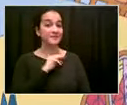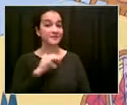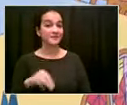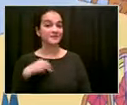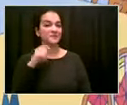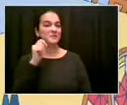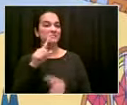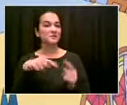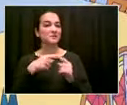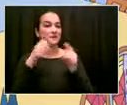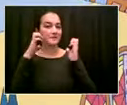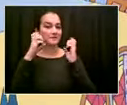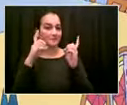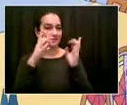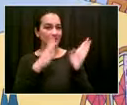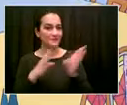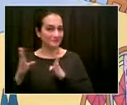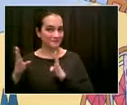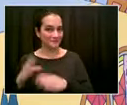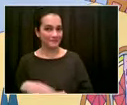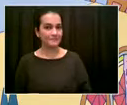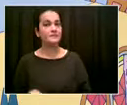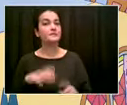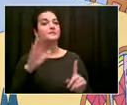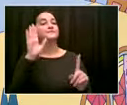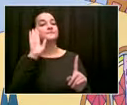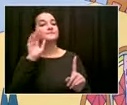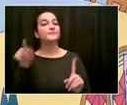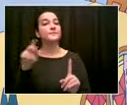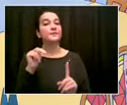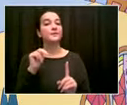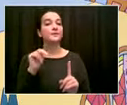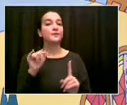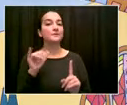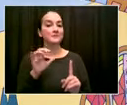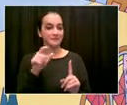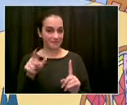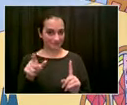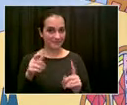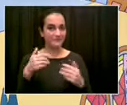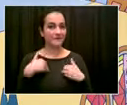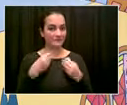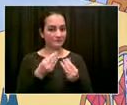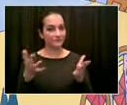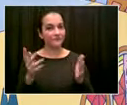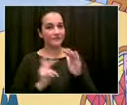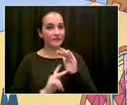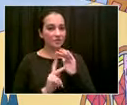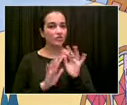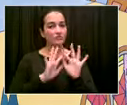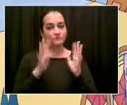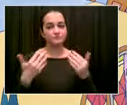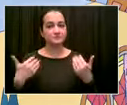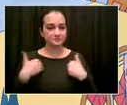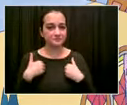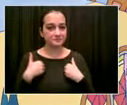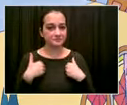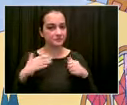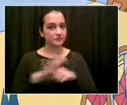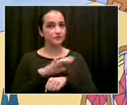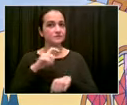universal pre-K, but as far as the aspects that aren't in place, you know, the year-round stuff, are you intending to do anything to implement it in your